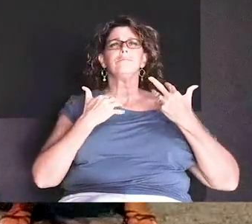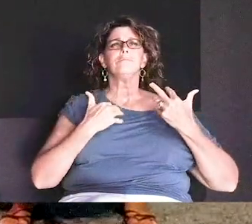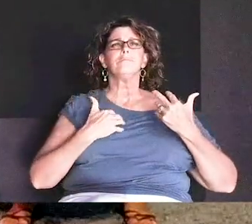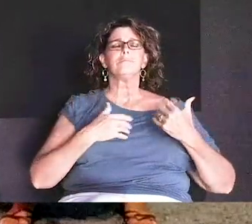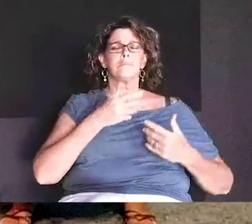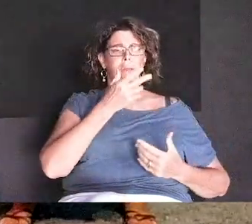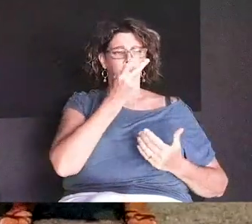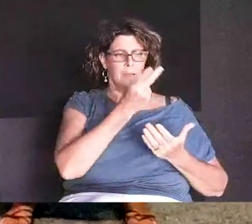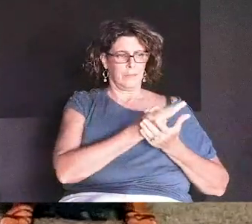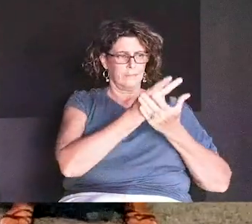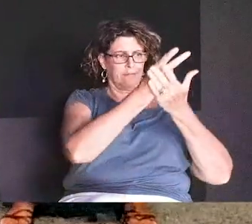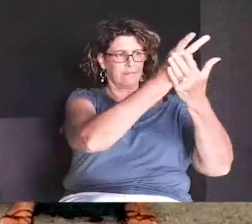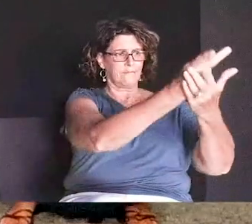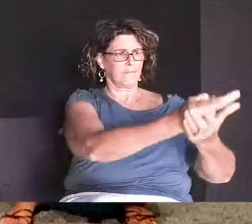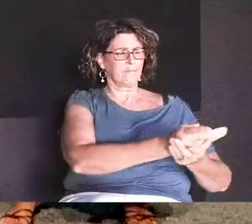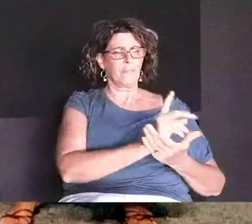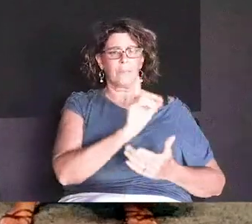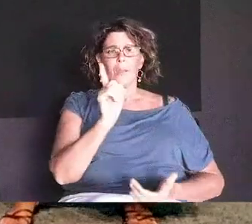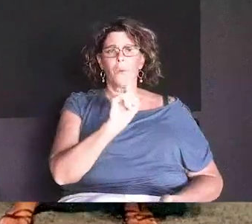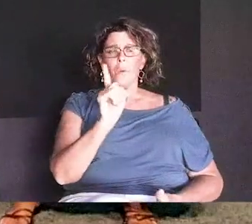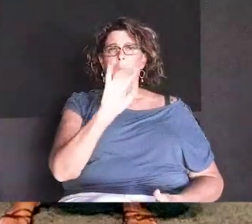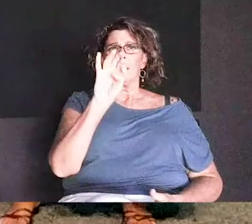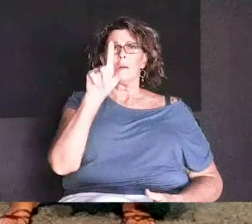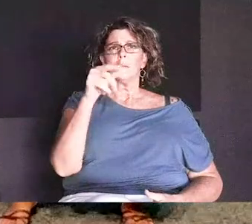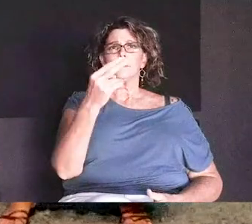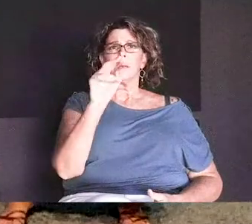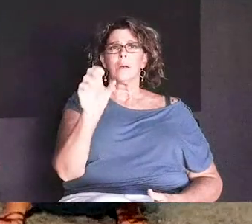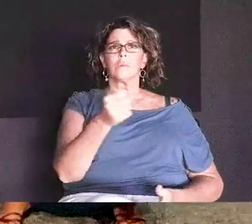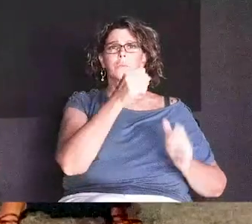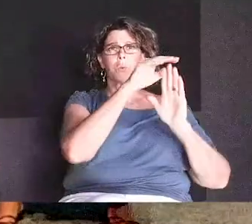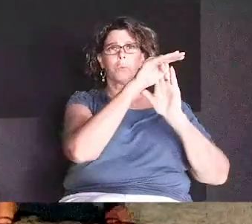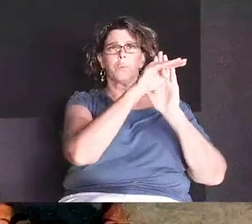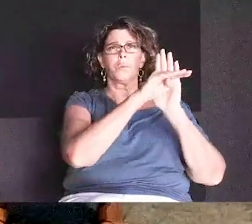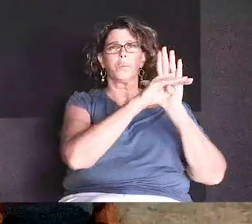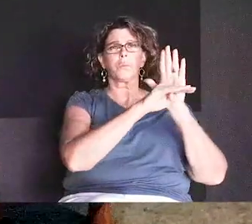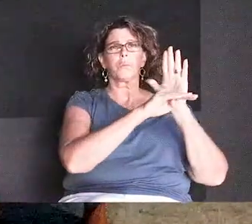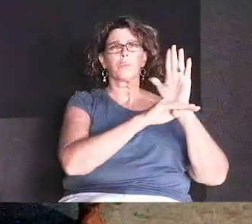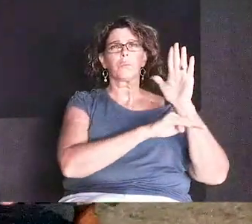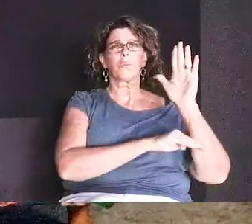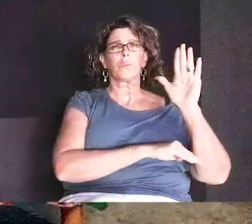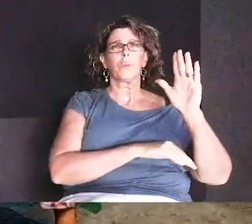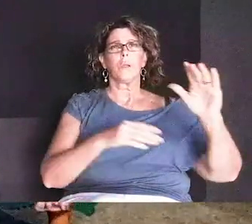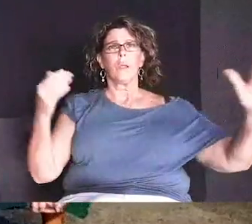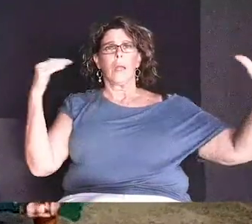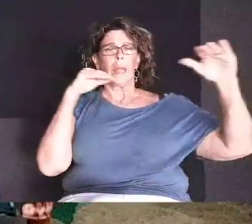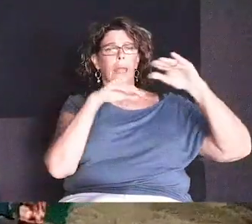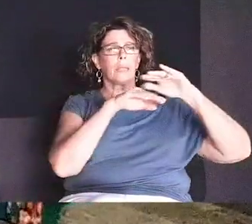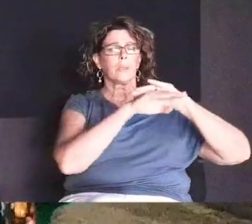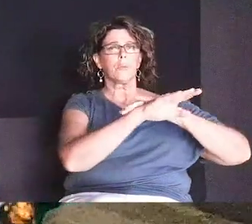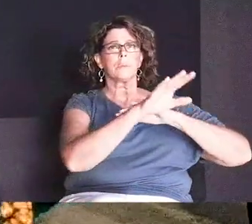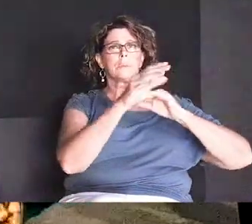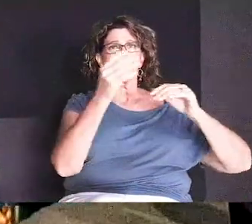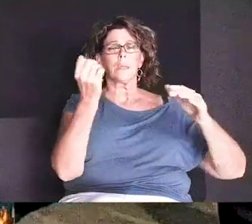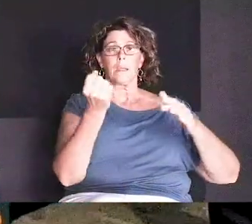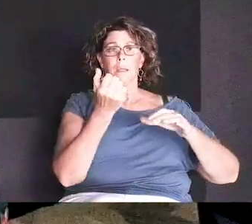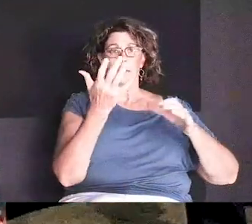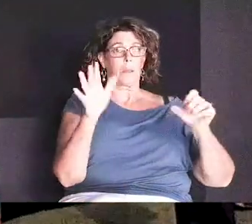him down in Joseph's tomb. The